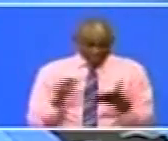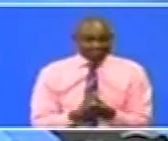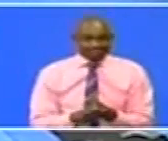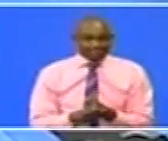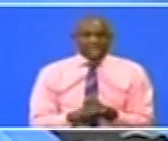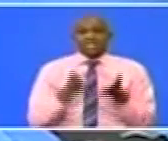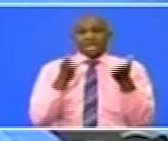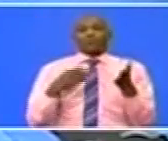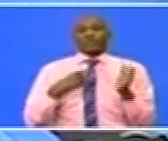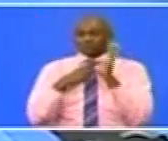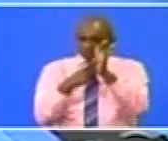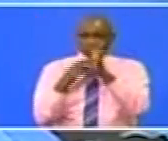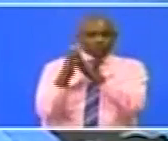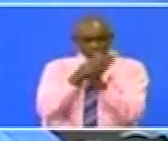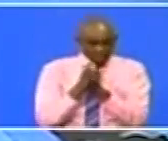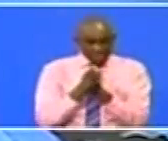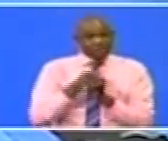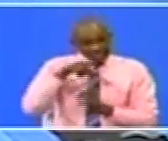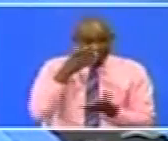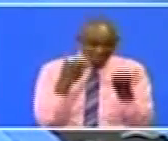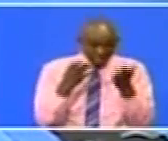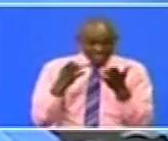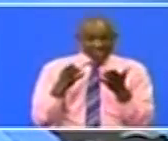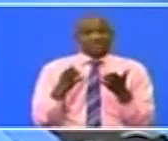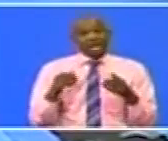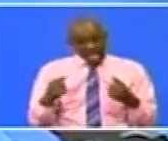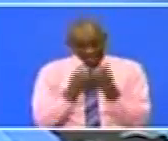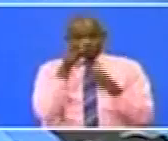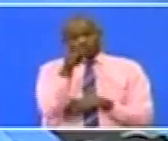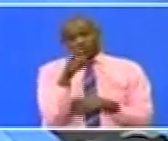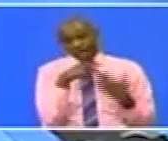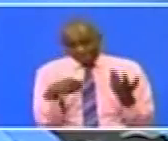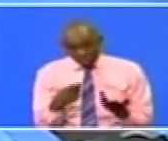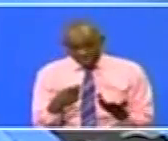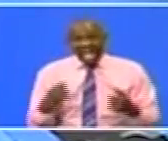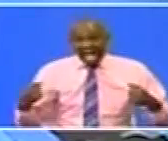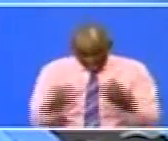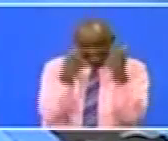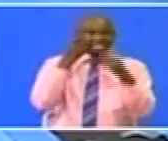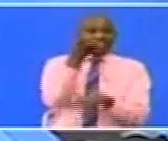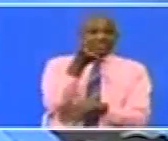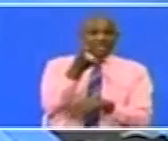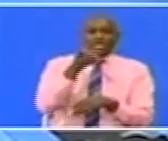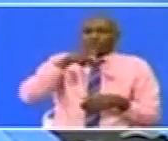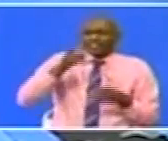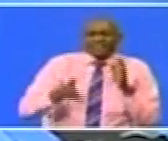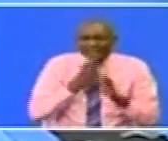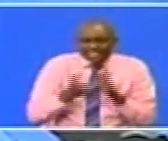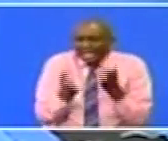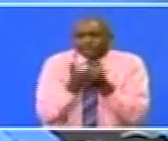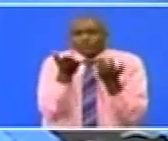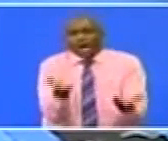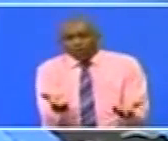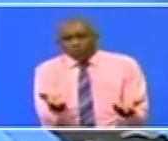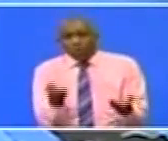Well, we want to bring you a story that you might have been a victim of regarding when an accident happens and how fast does it take